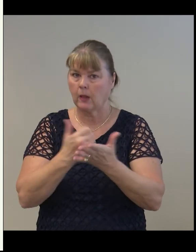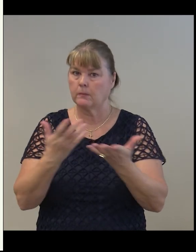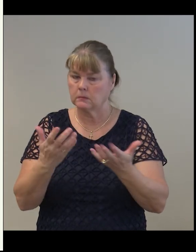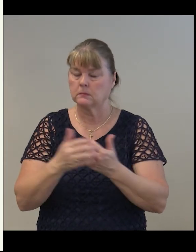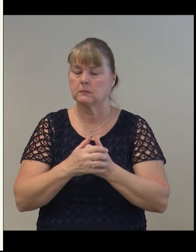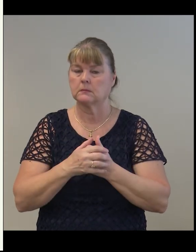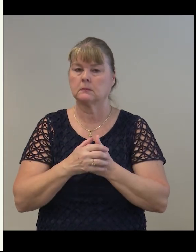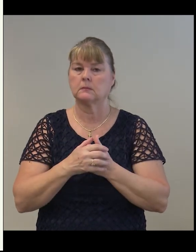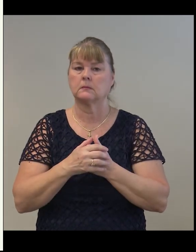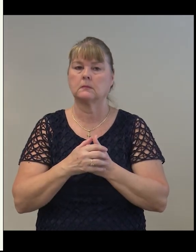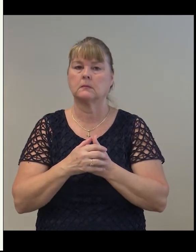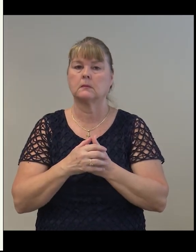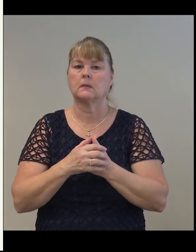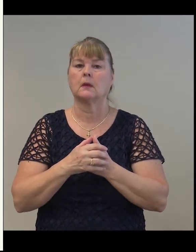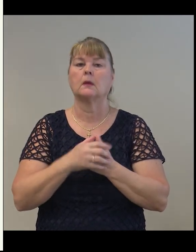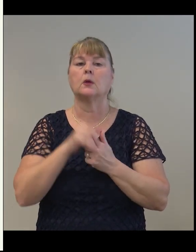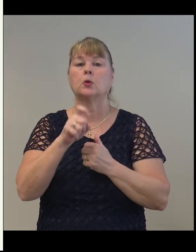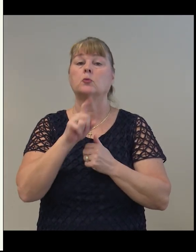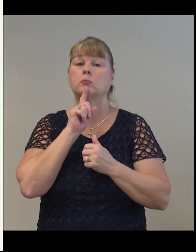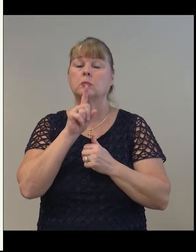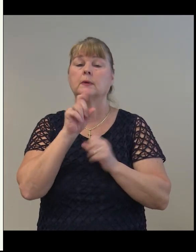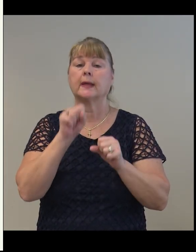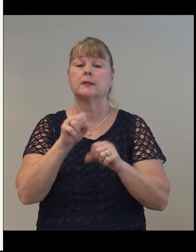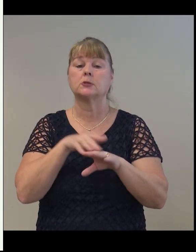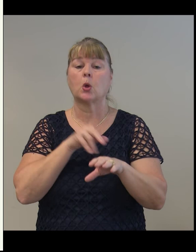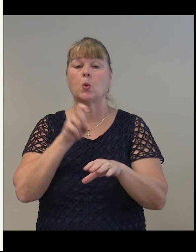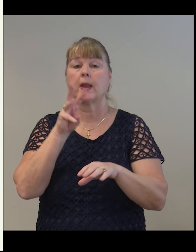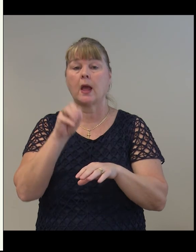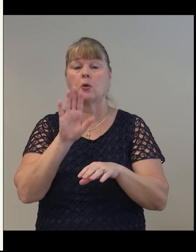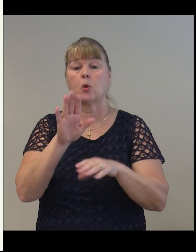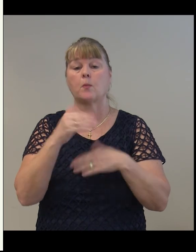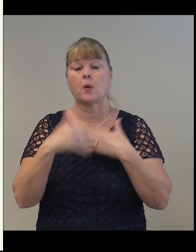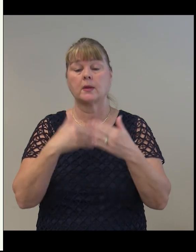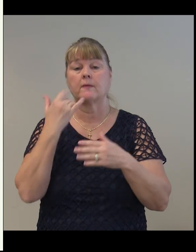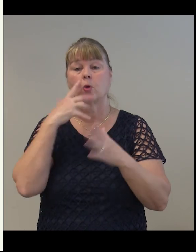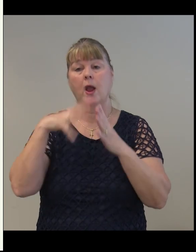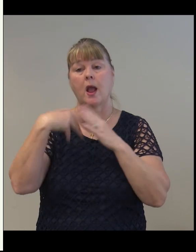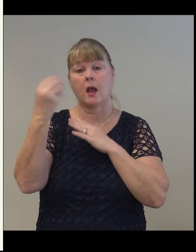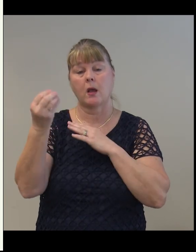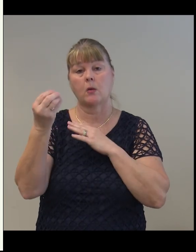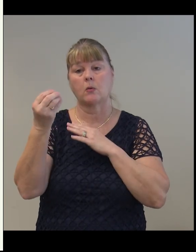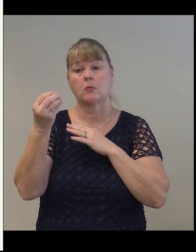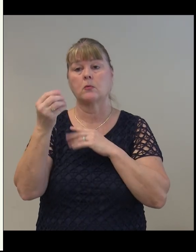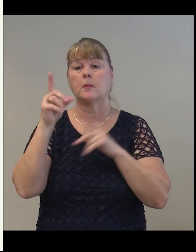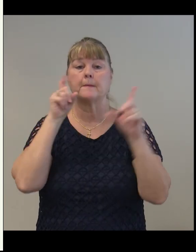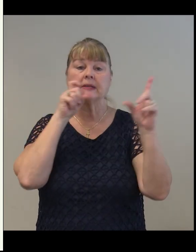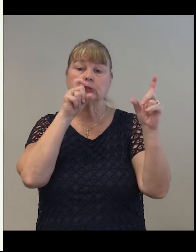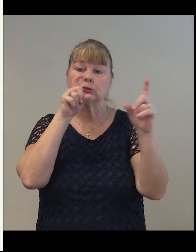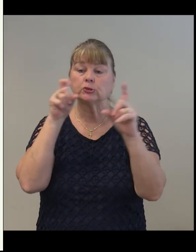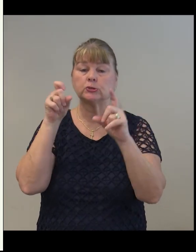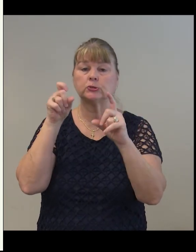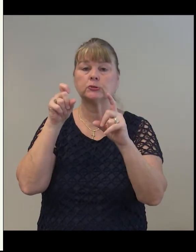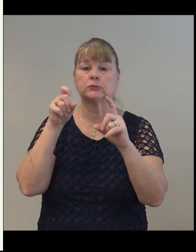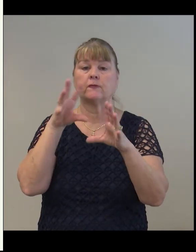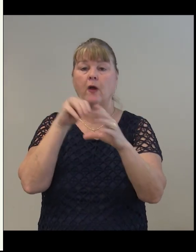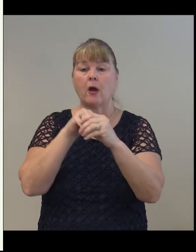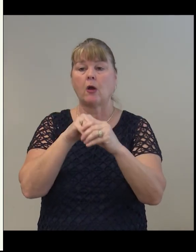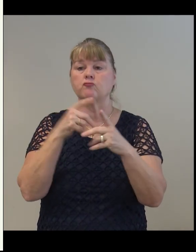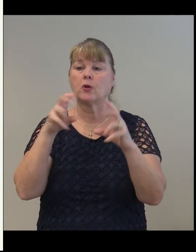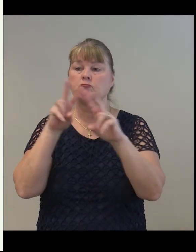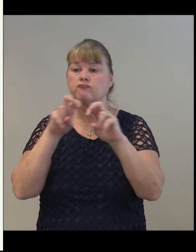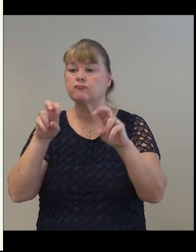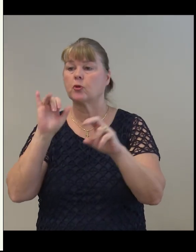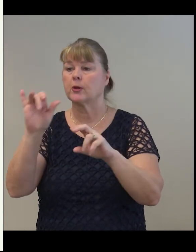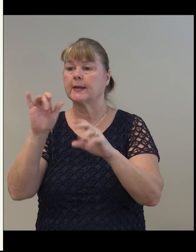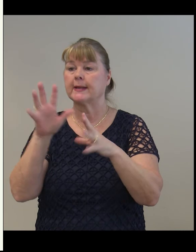need assistance. You could definitely slow down the process if you're out and taking photos, or if you're out trying